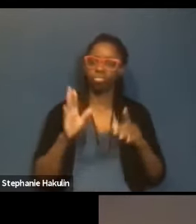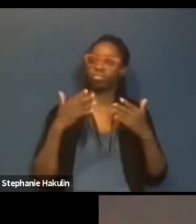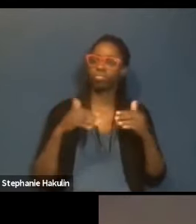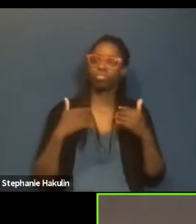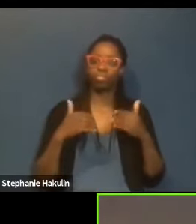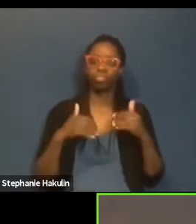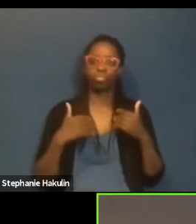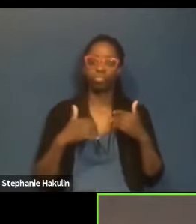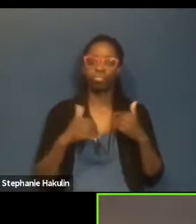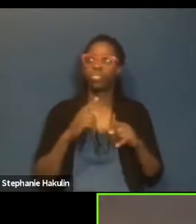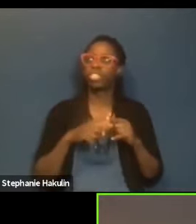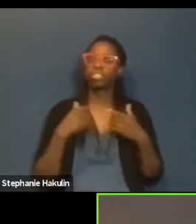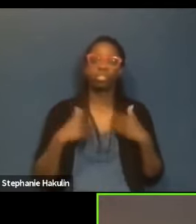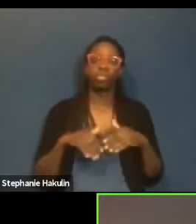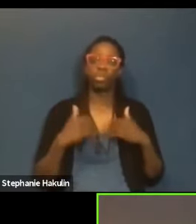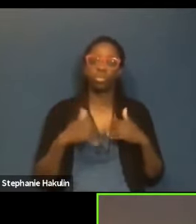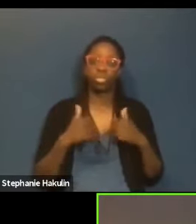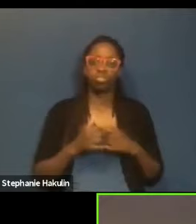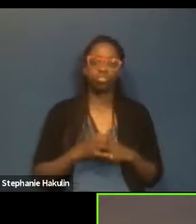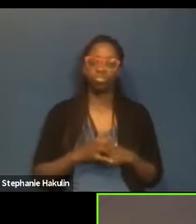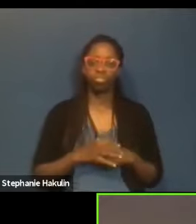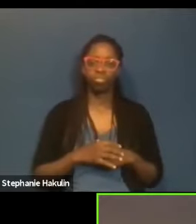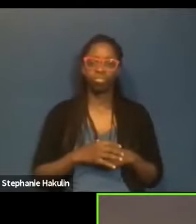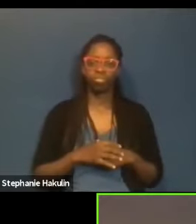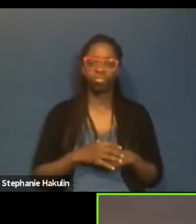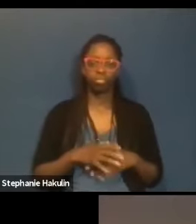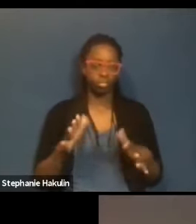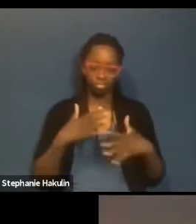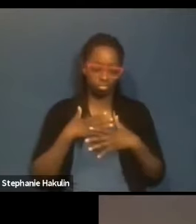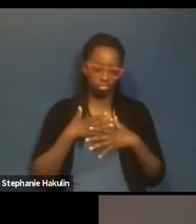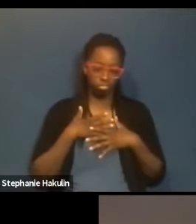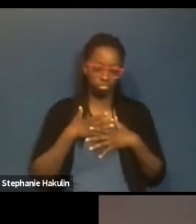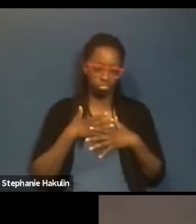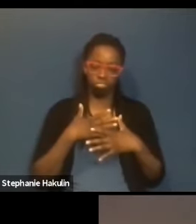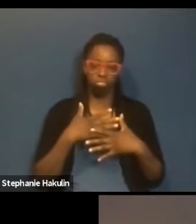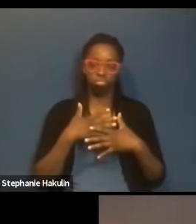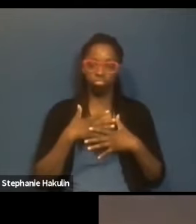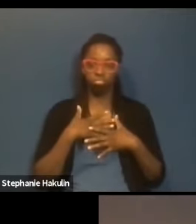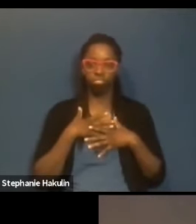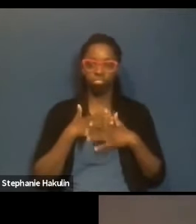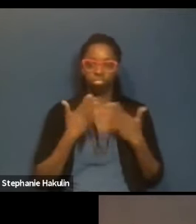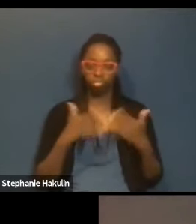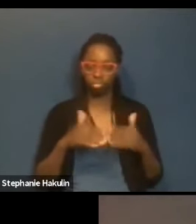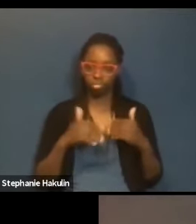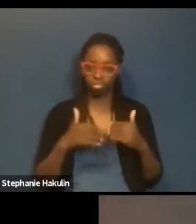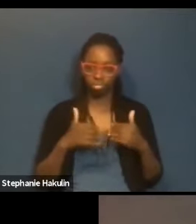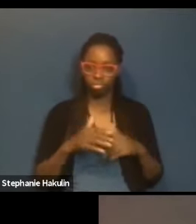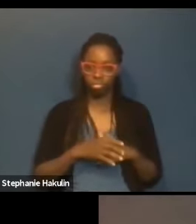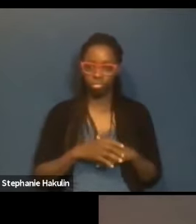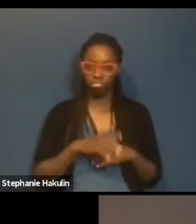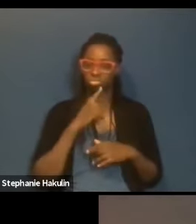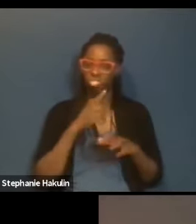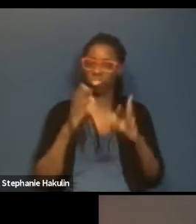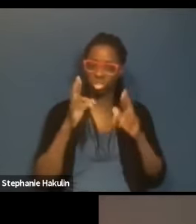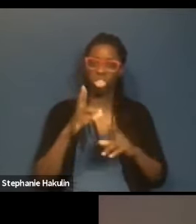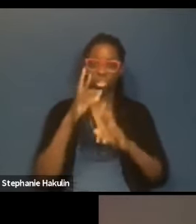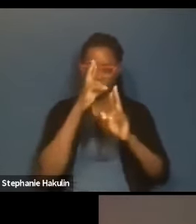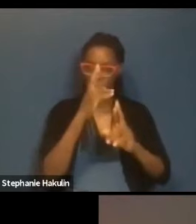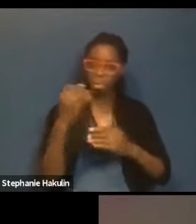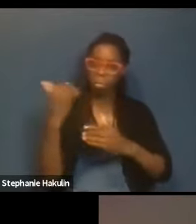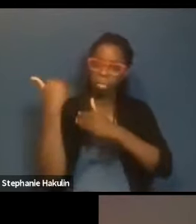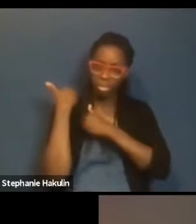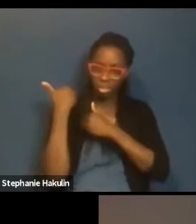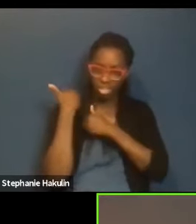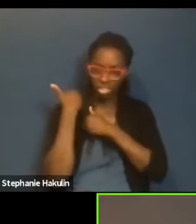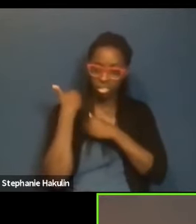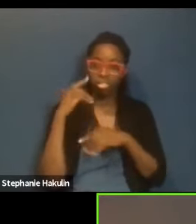it's a tremendous honor and also responsibility to be meeting you in this way.